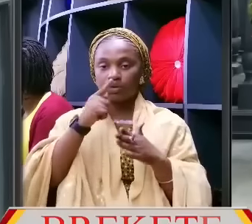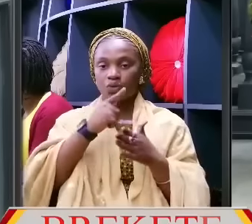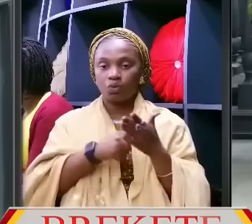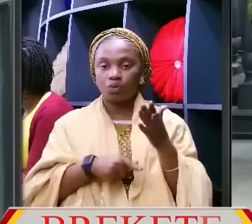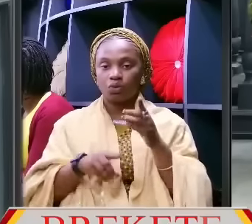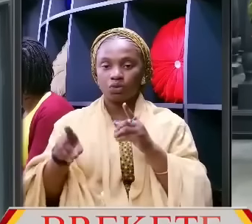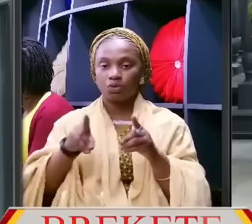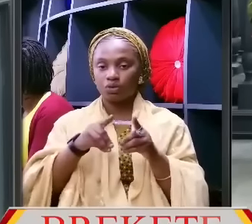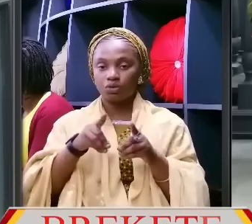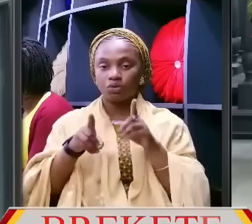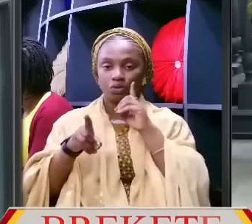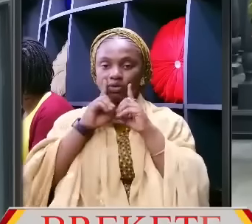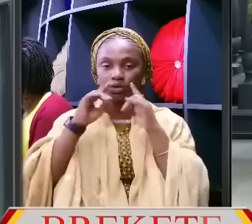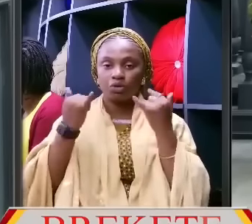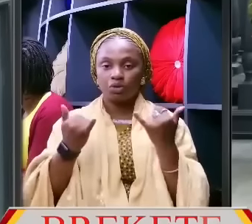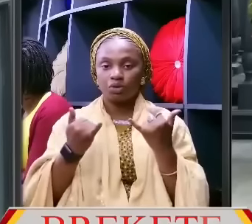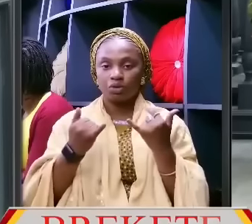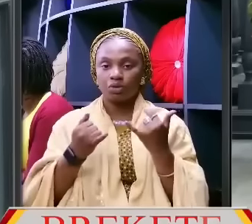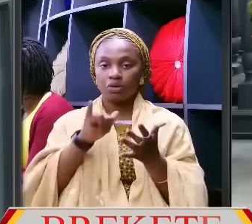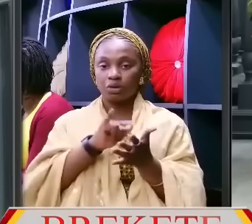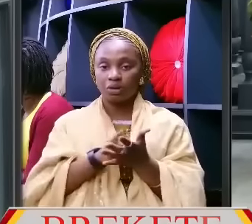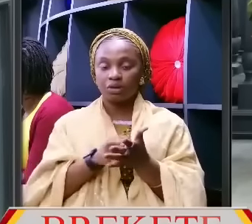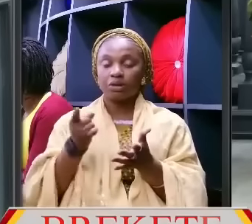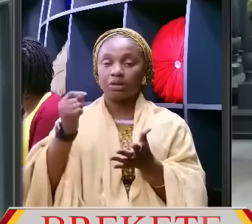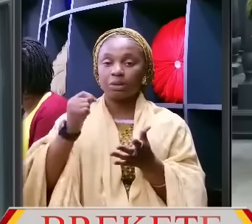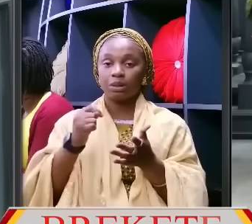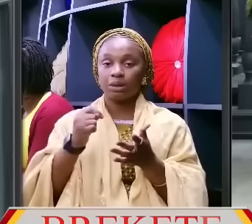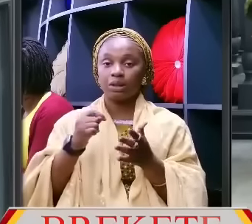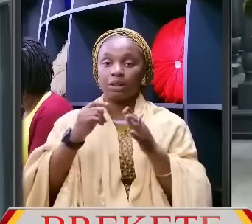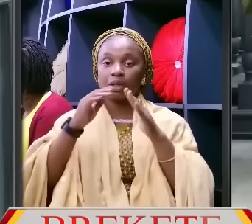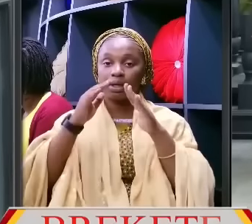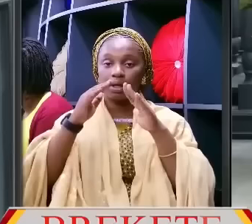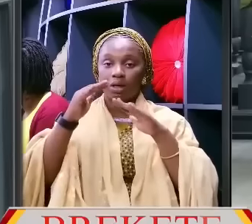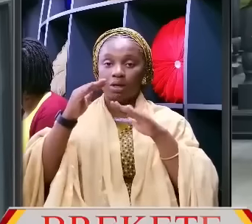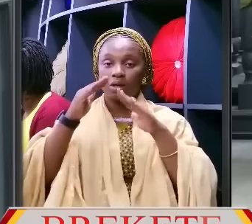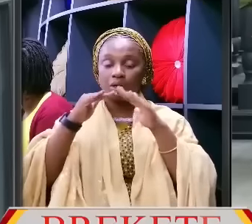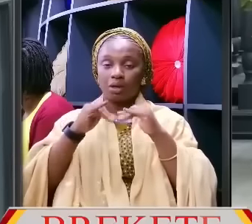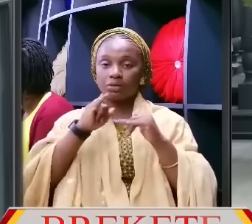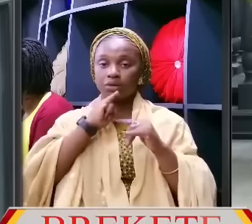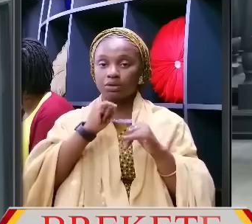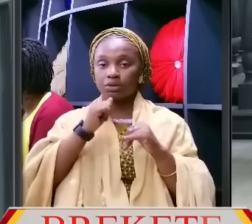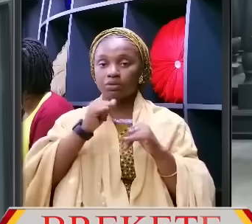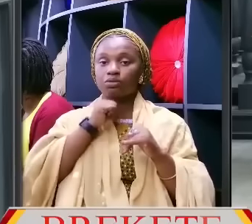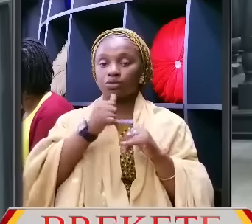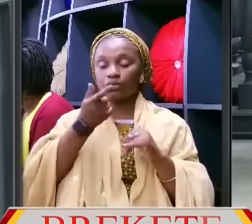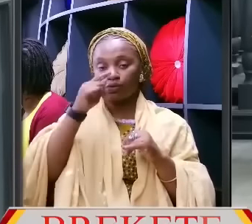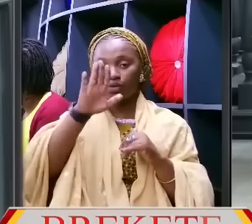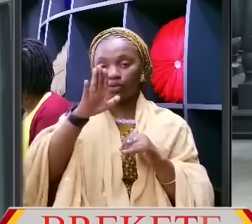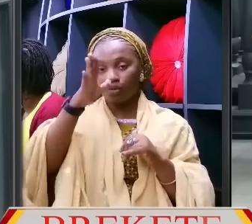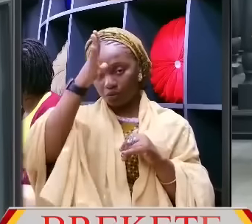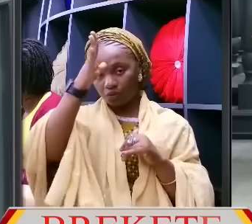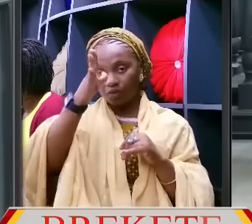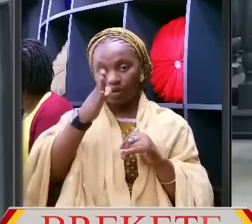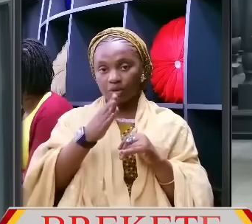they talk now, be say, the house no belong to my father. I be my house, sir, because he share the